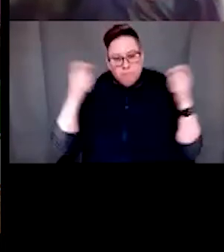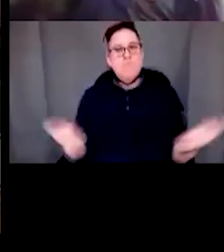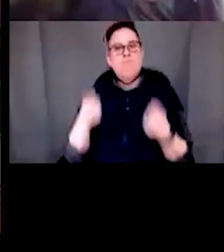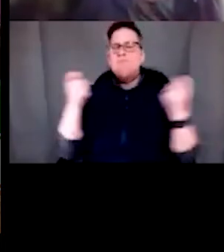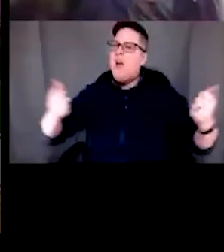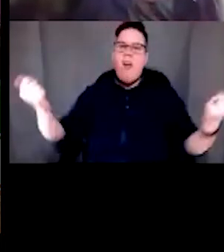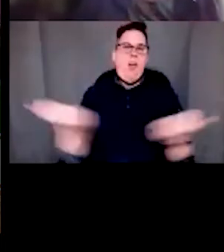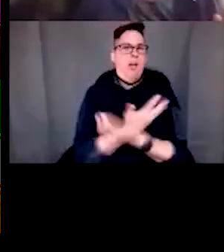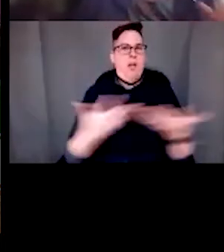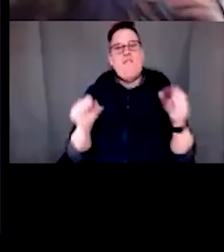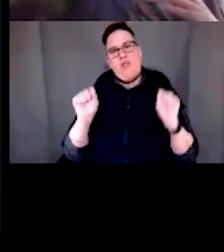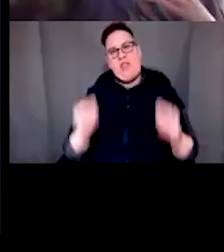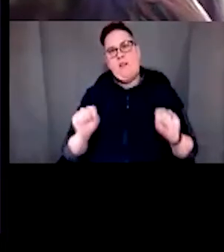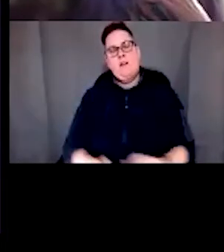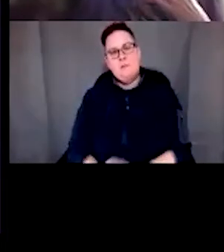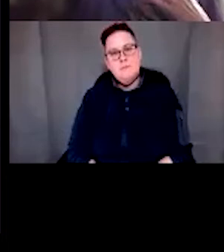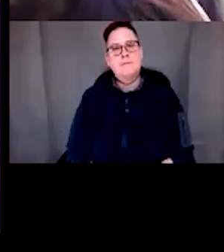every chance it gets.